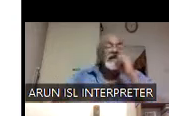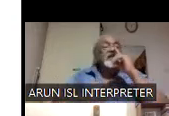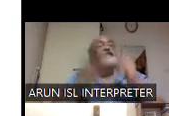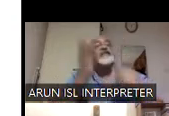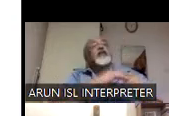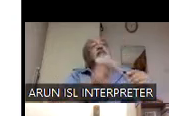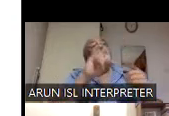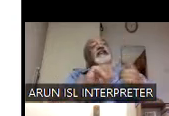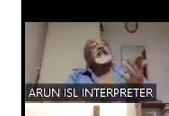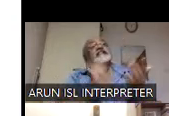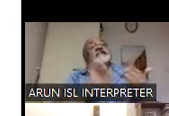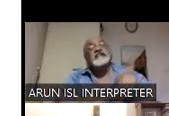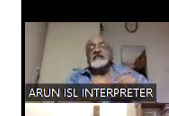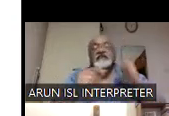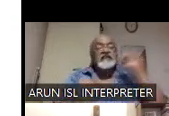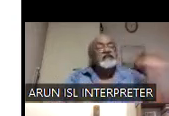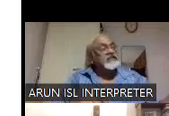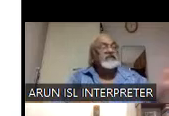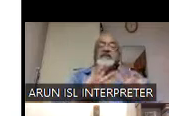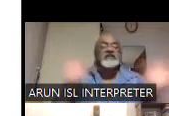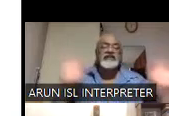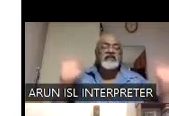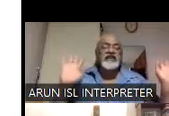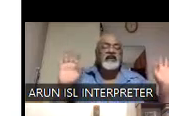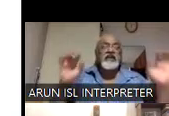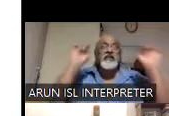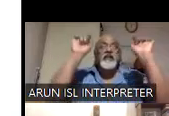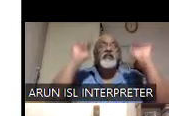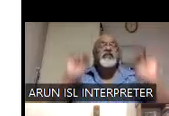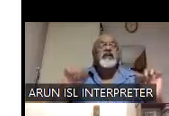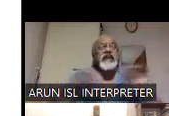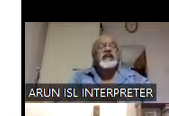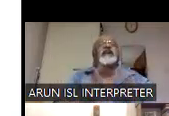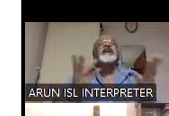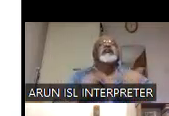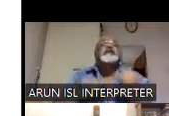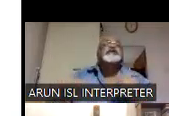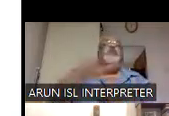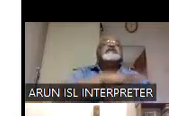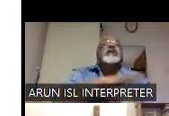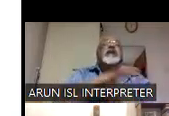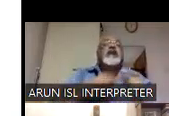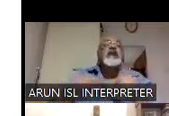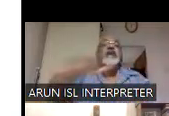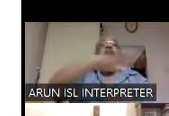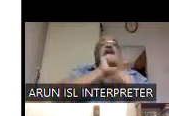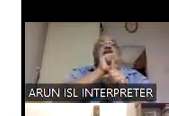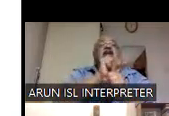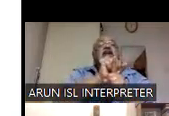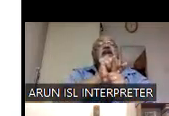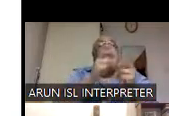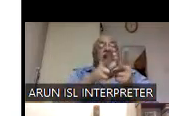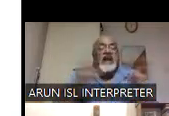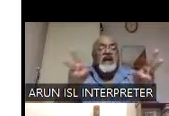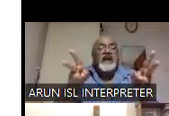are talking about, our reference points here are social and cultural differences. How